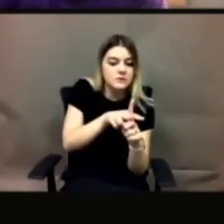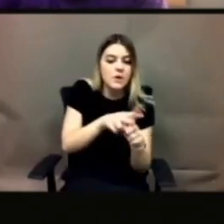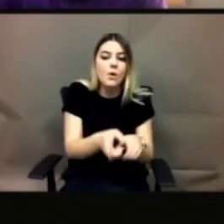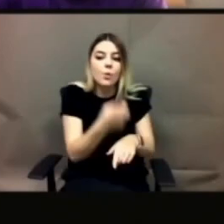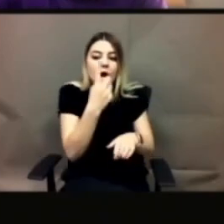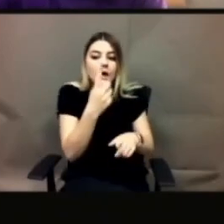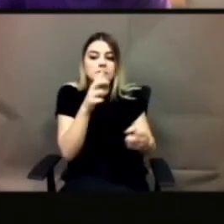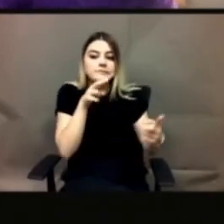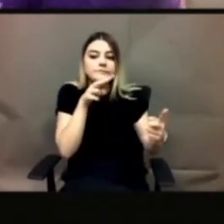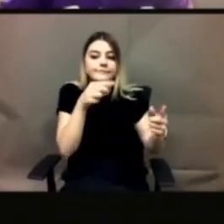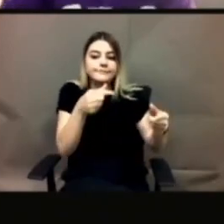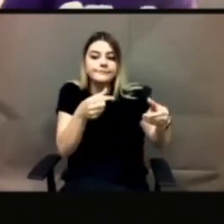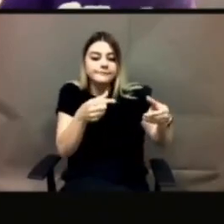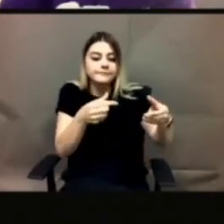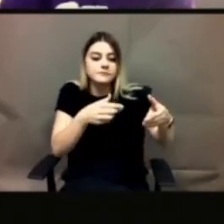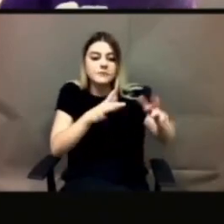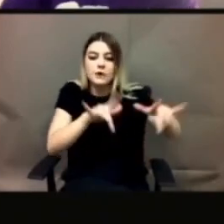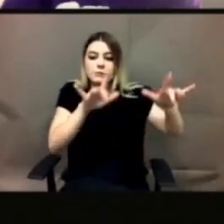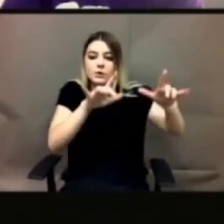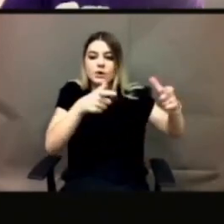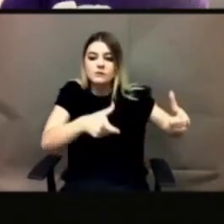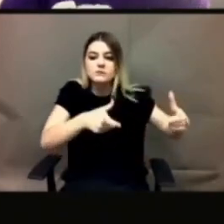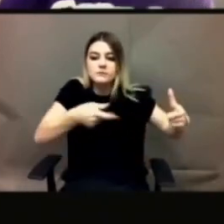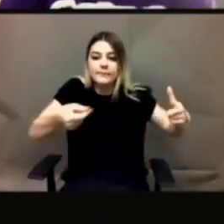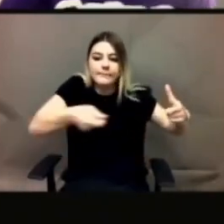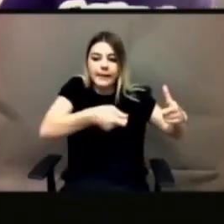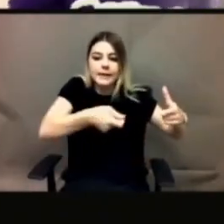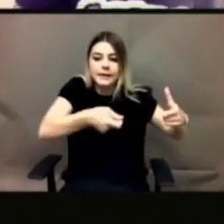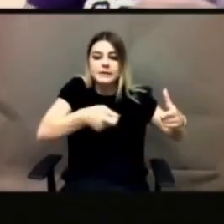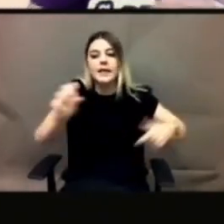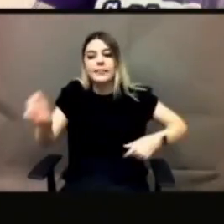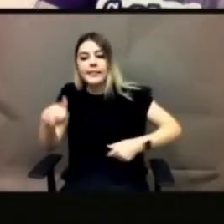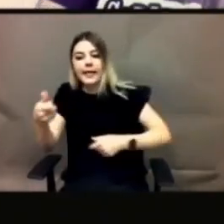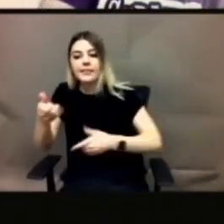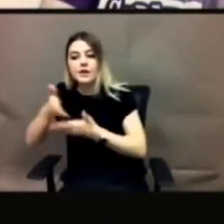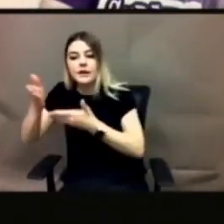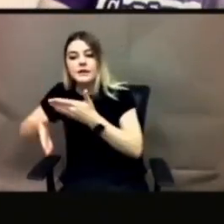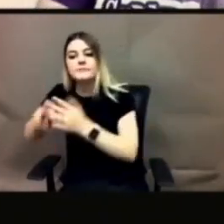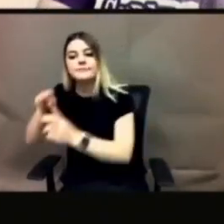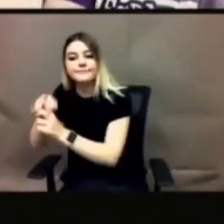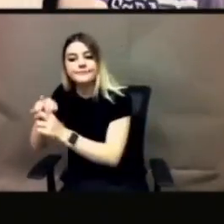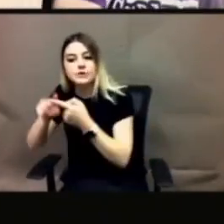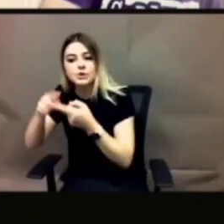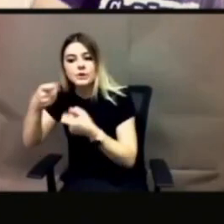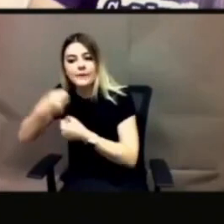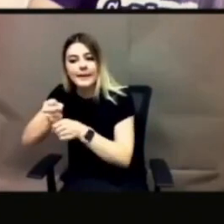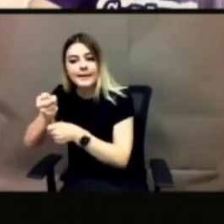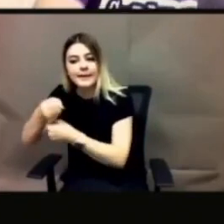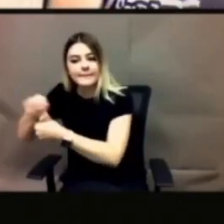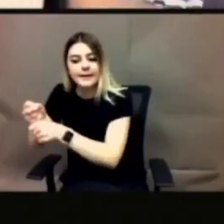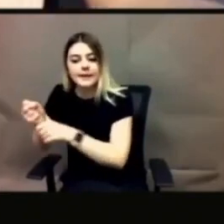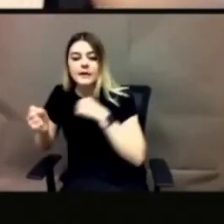USB-C cables now. So that's cool. And when I connect Earth and I touch here,